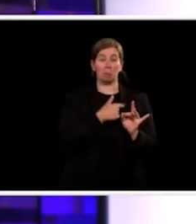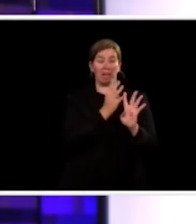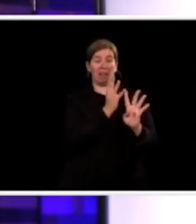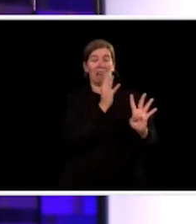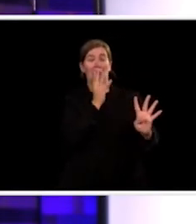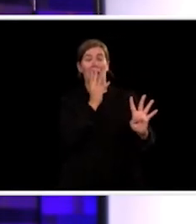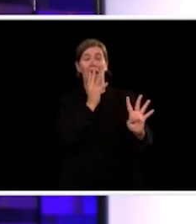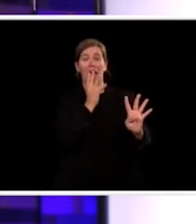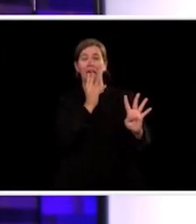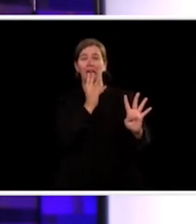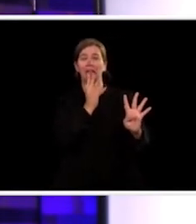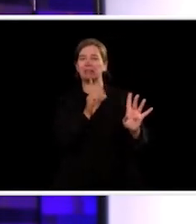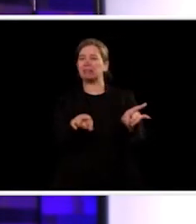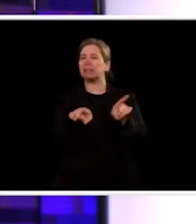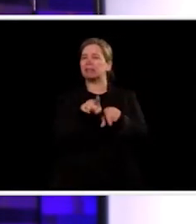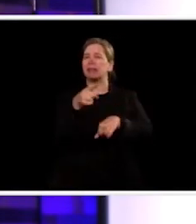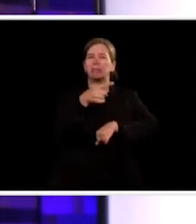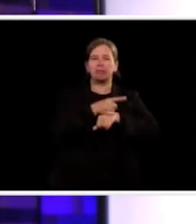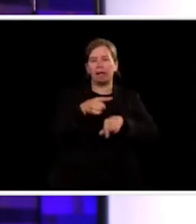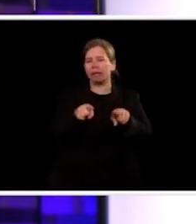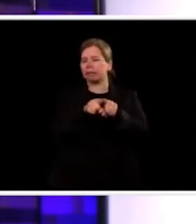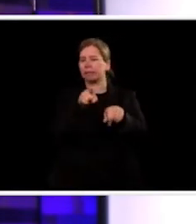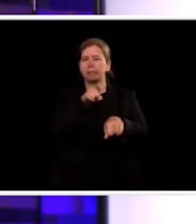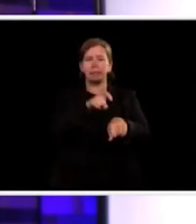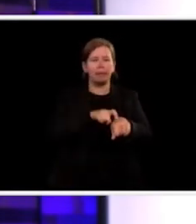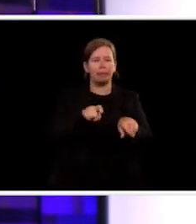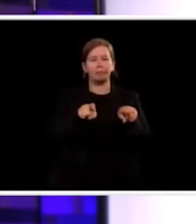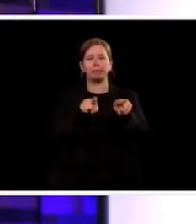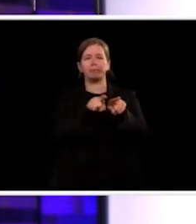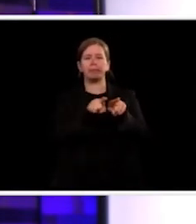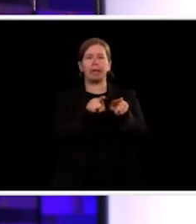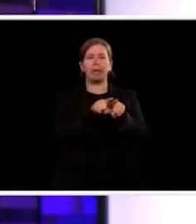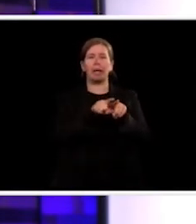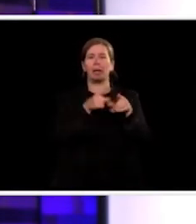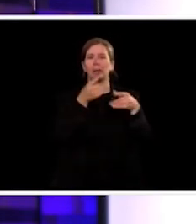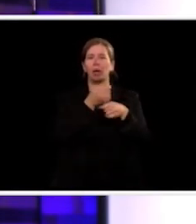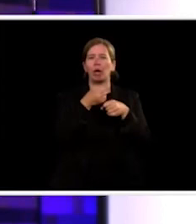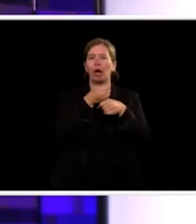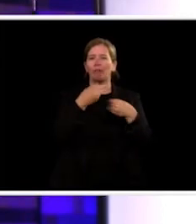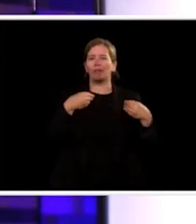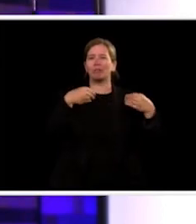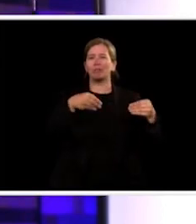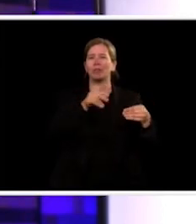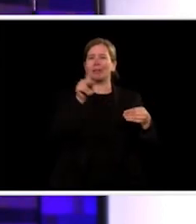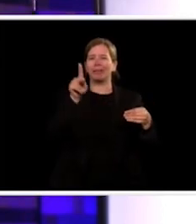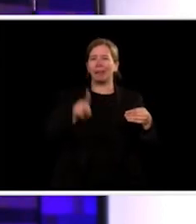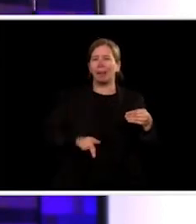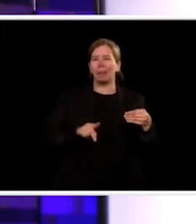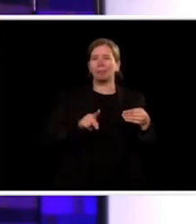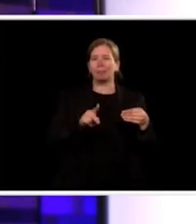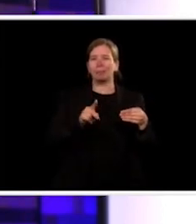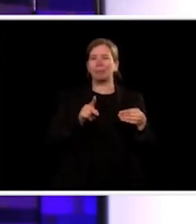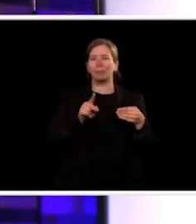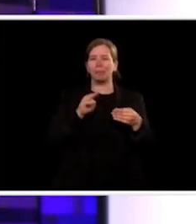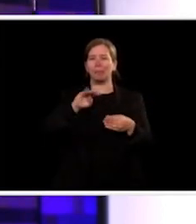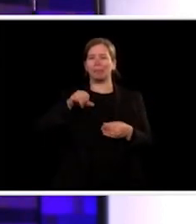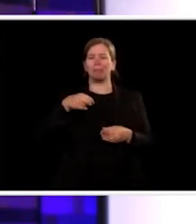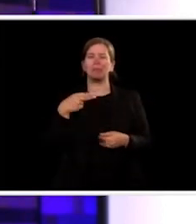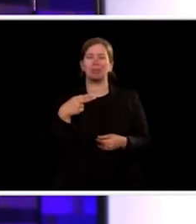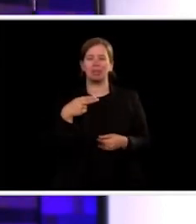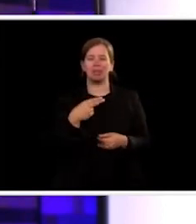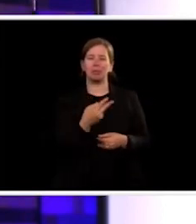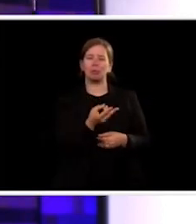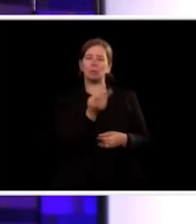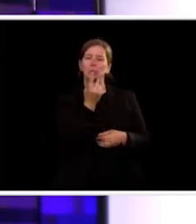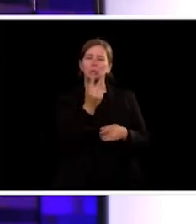in line on the same day at the same time at the same Water Street coffee joint in Kalamazoo, Michigan, and her two inked